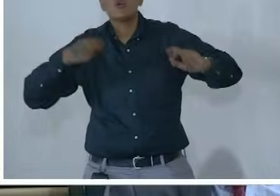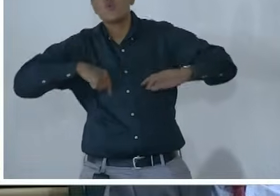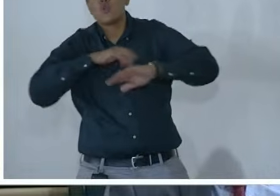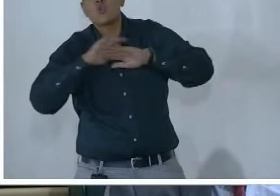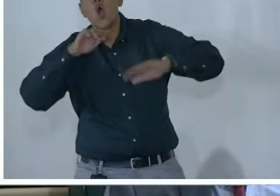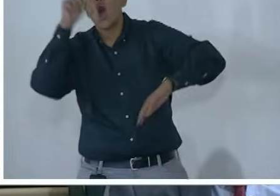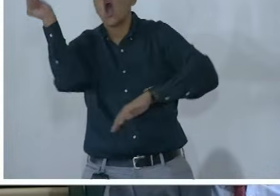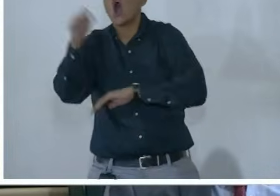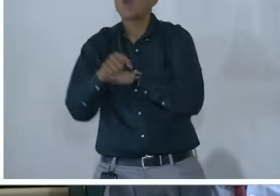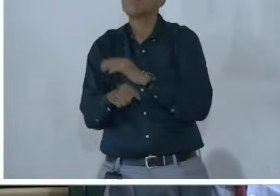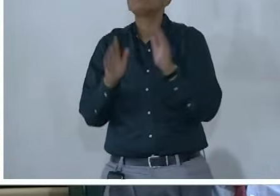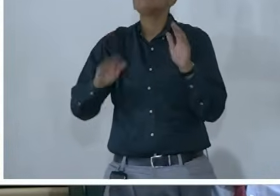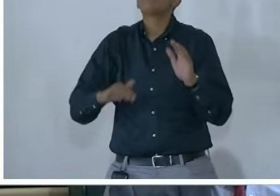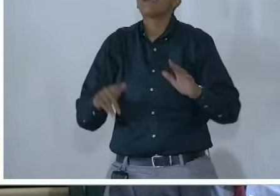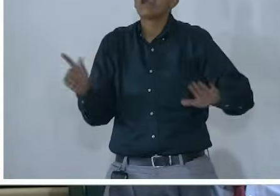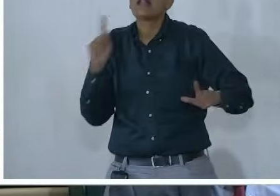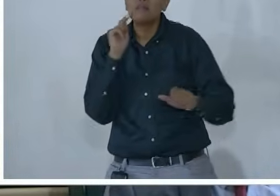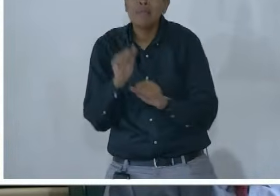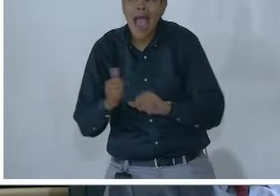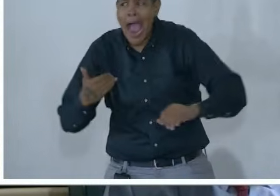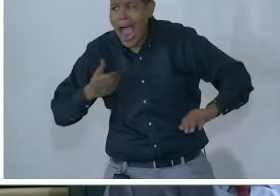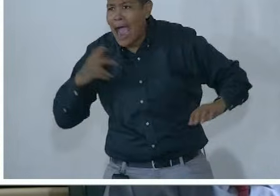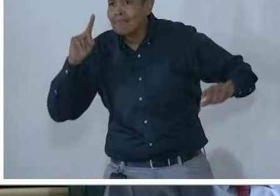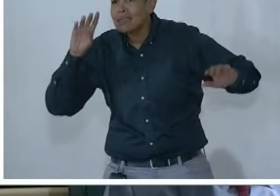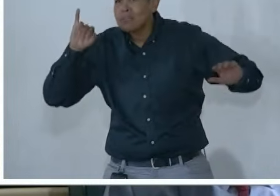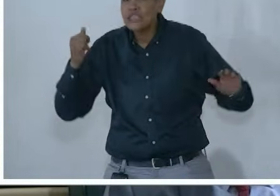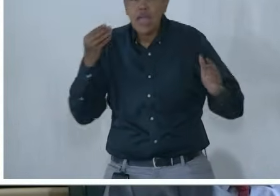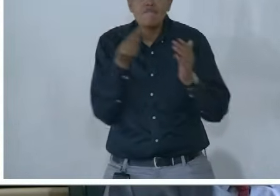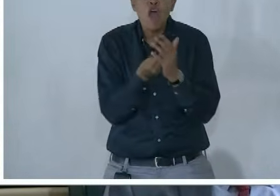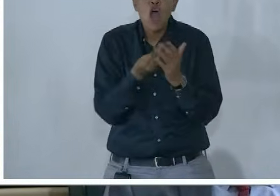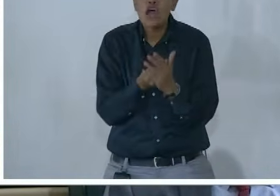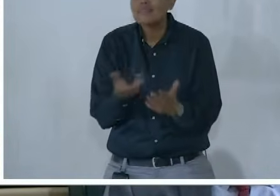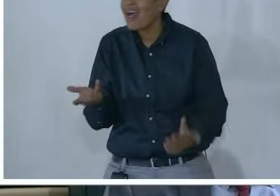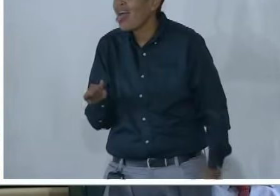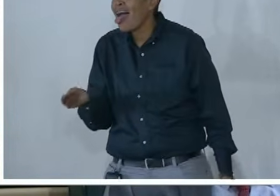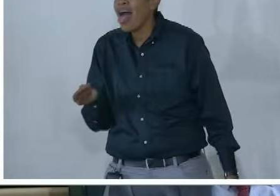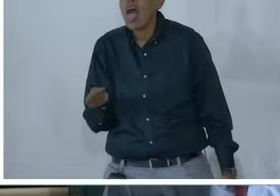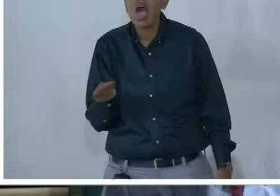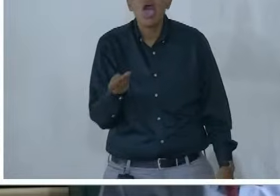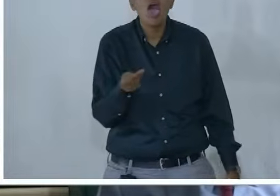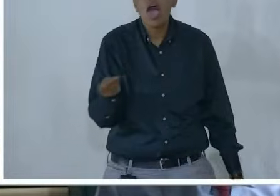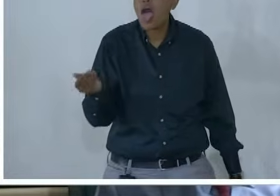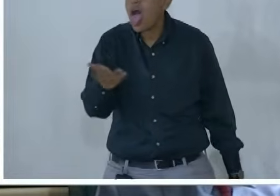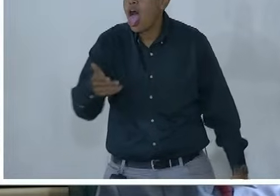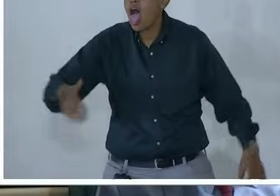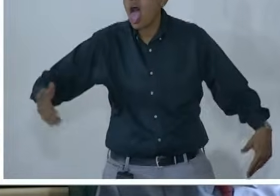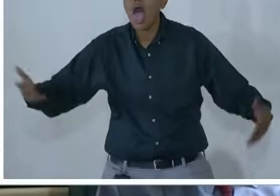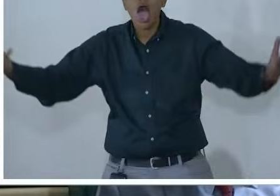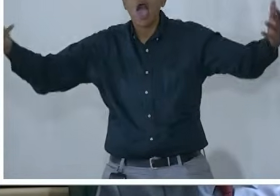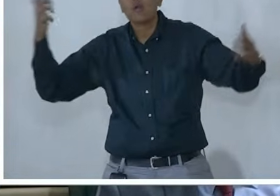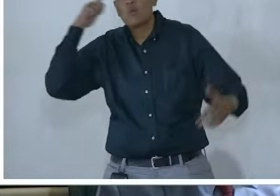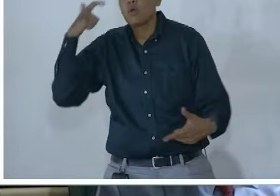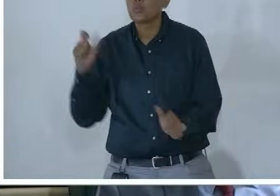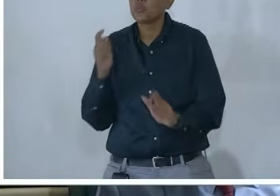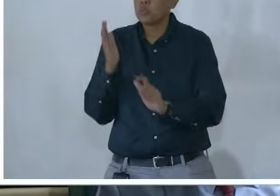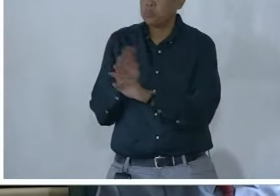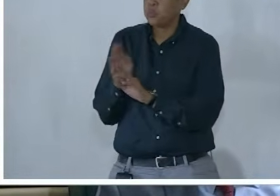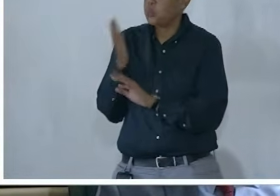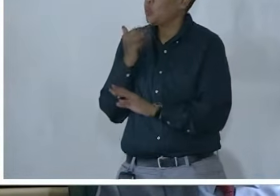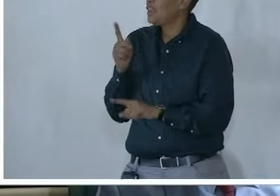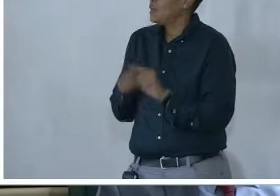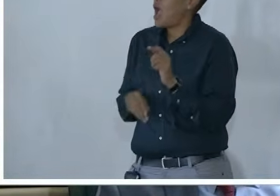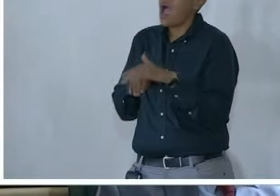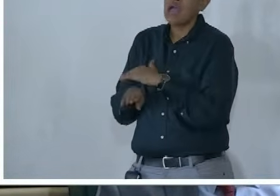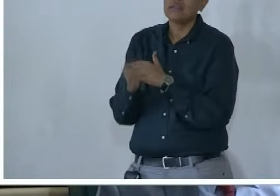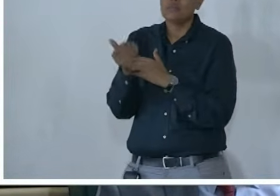come back to this house and have DBJ funds unspent because the MSMEs cannot access